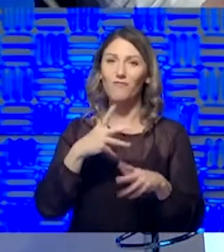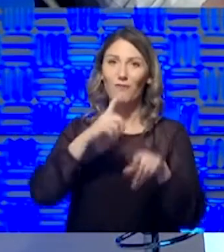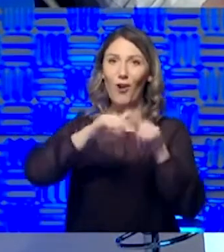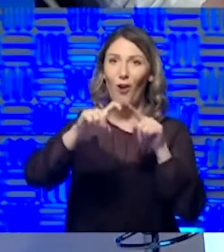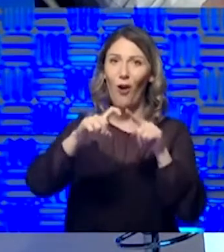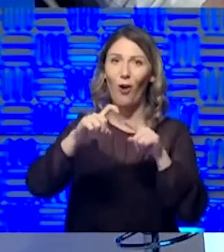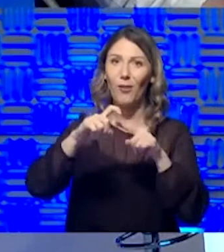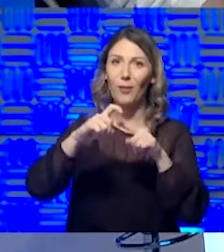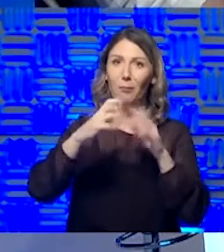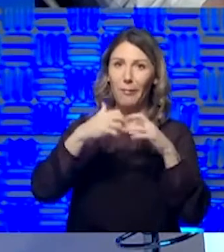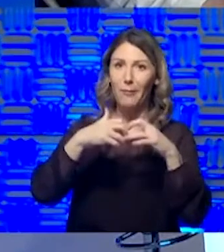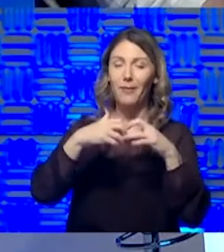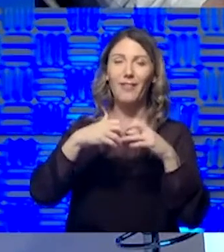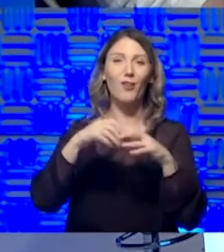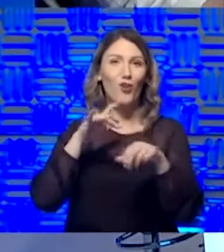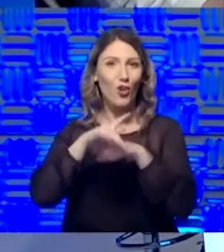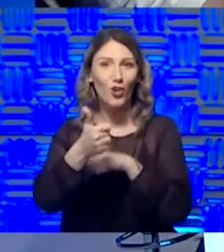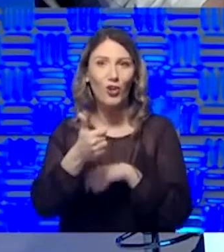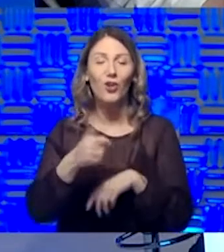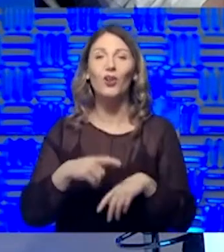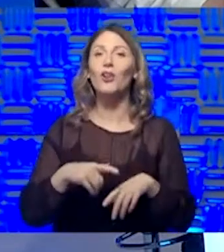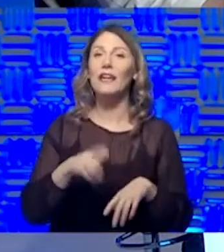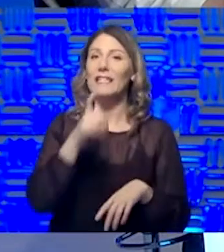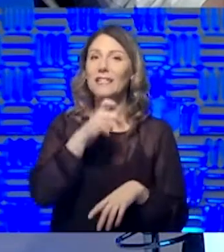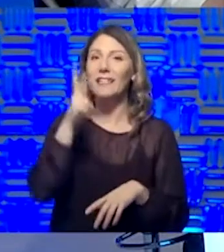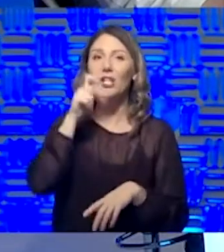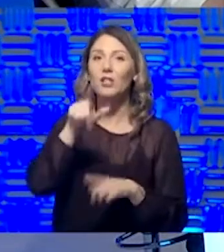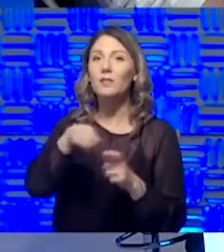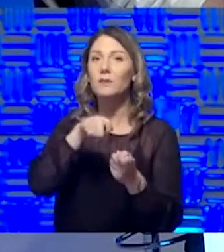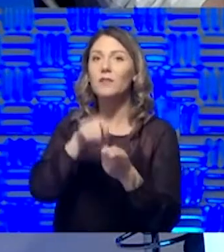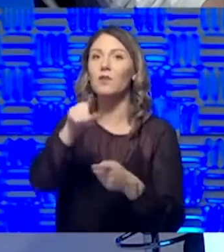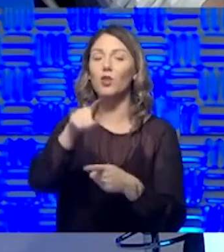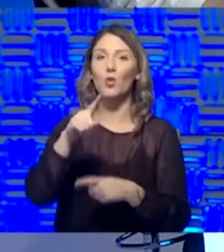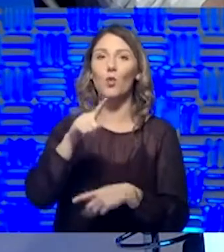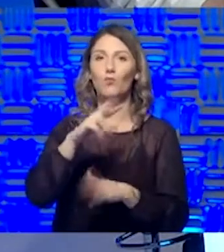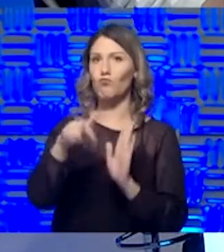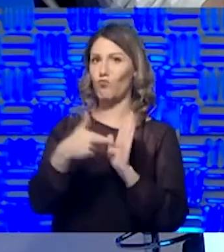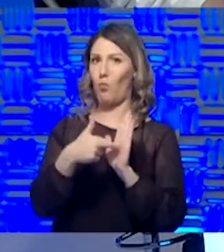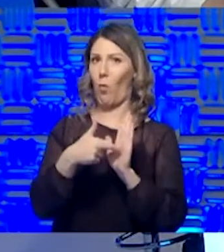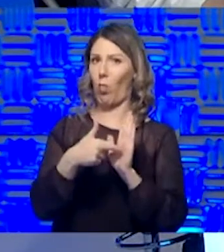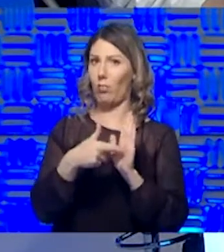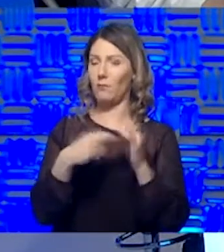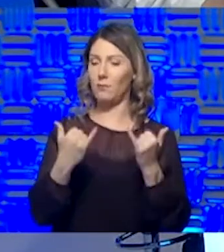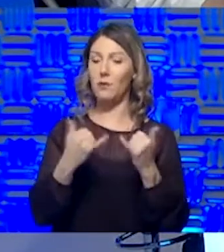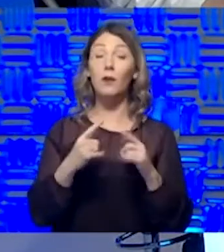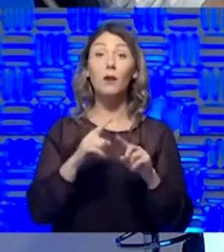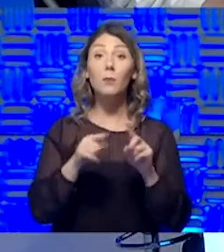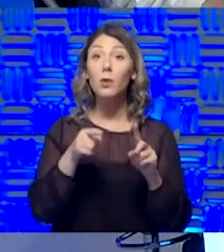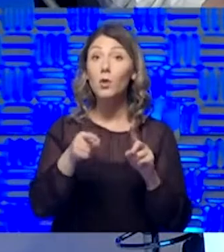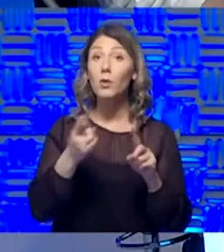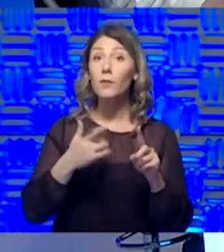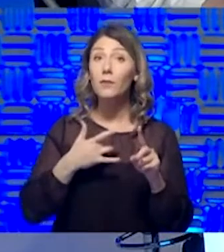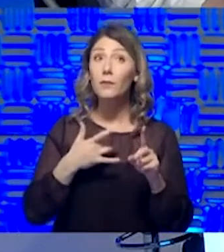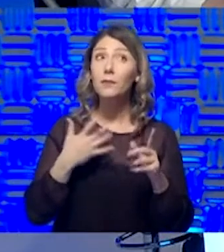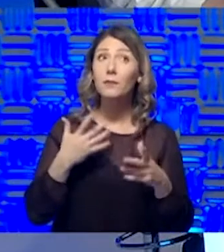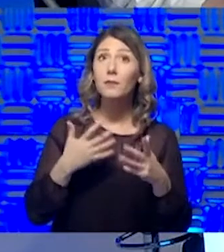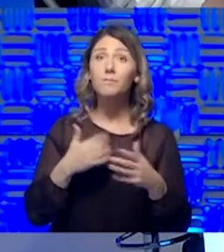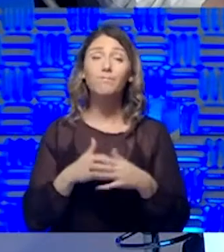earlier, so I didn't hear exactly what your role is, but Do you have a sense